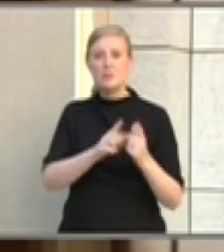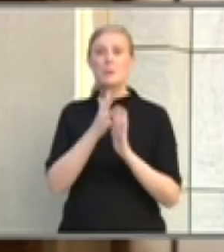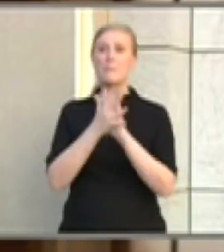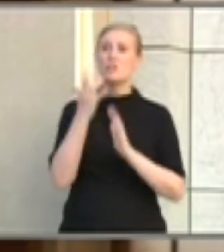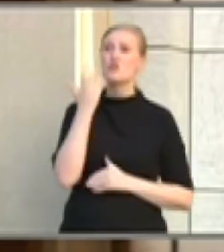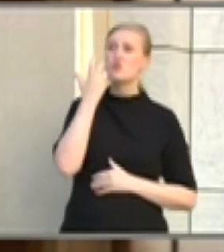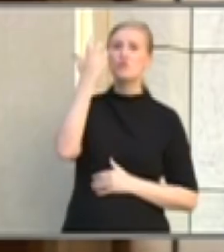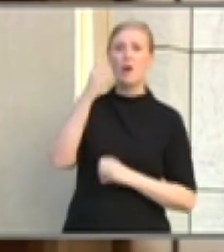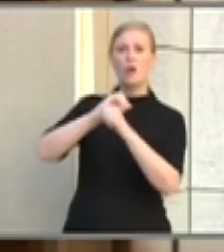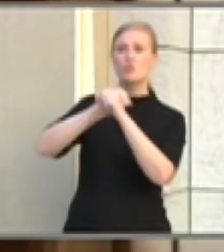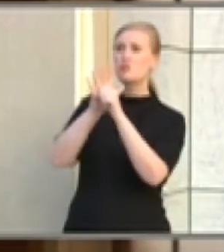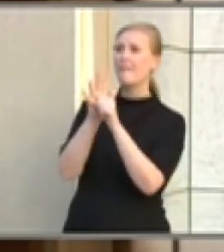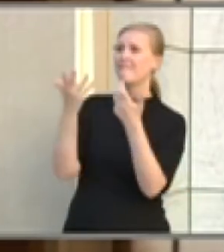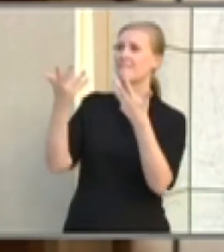side.